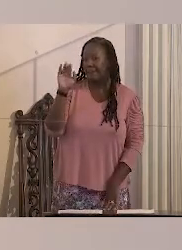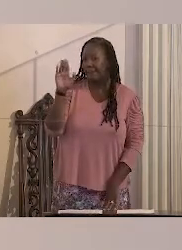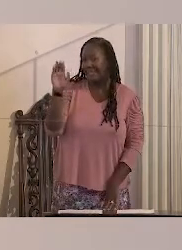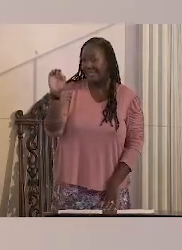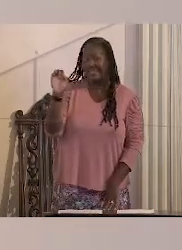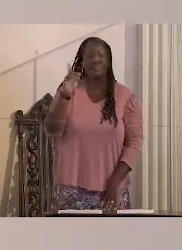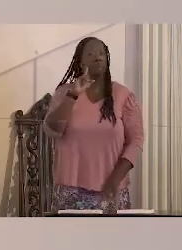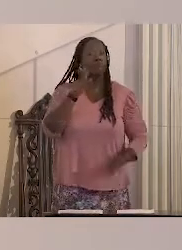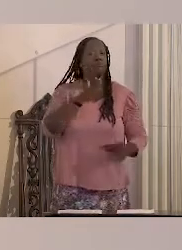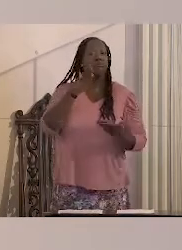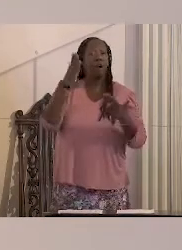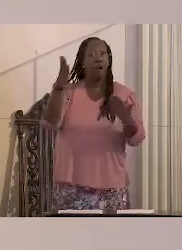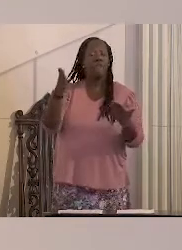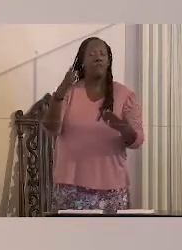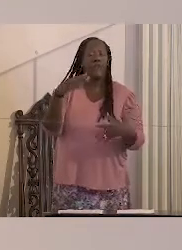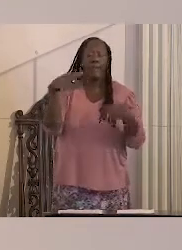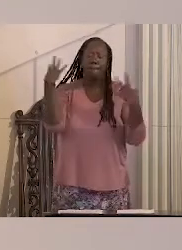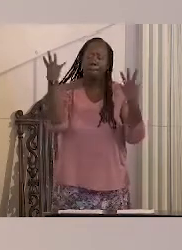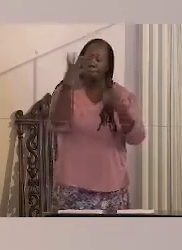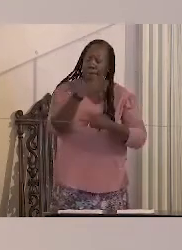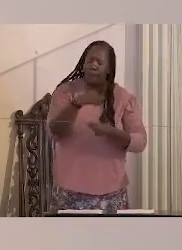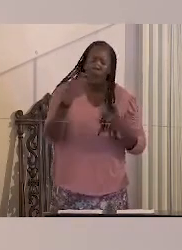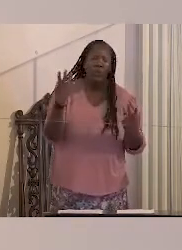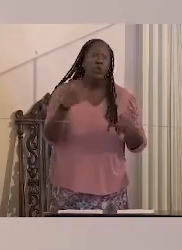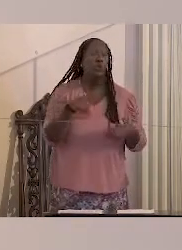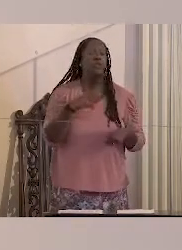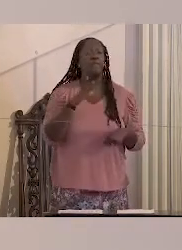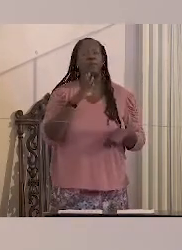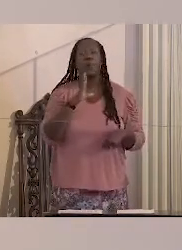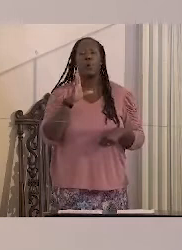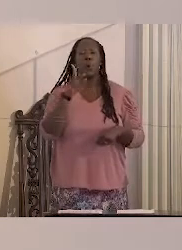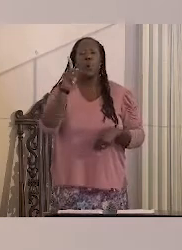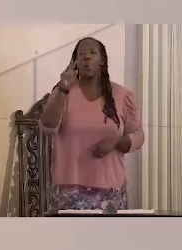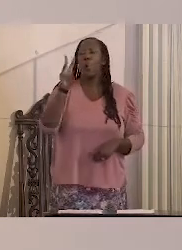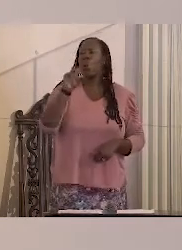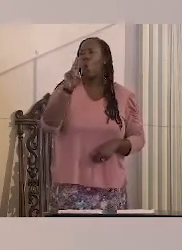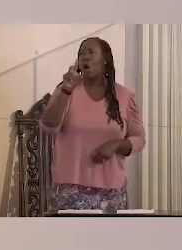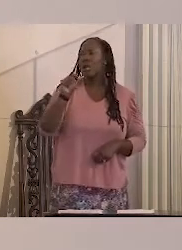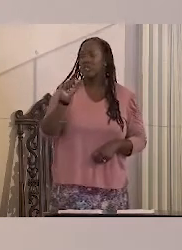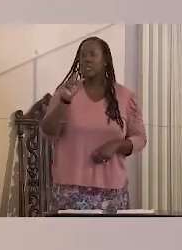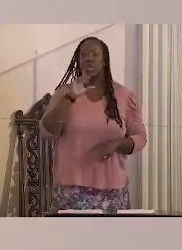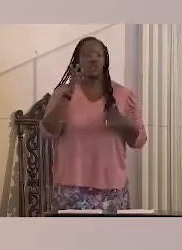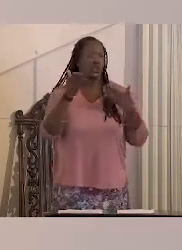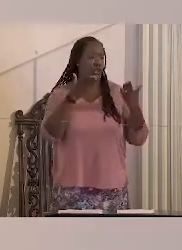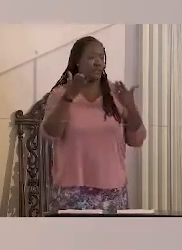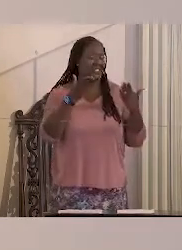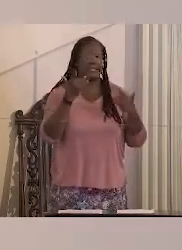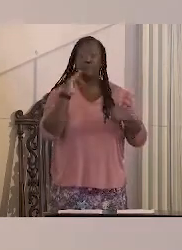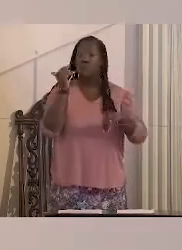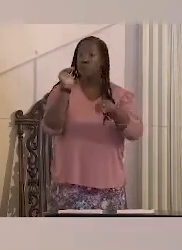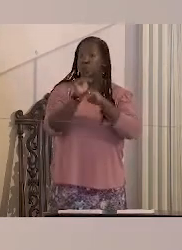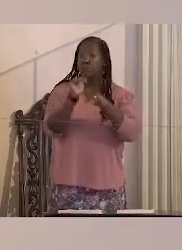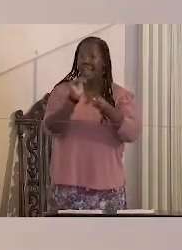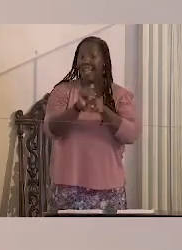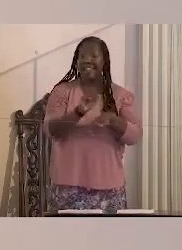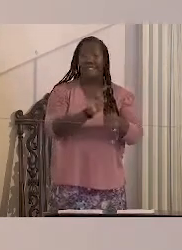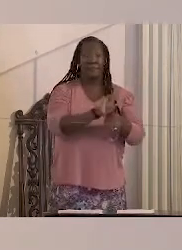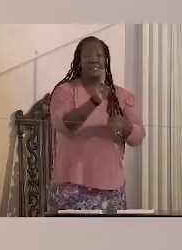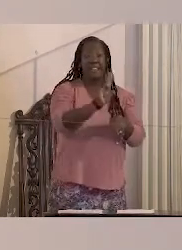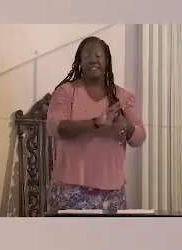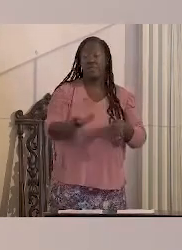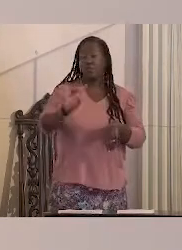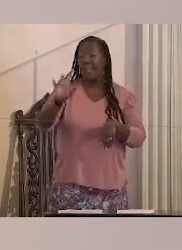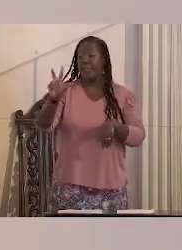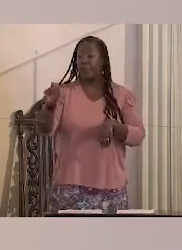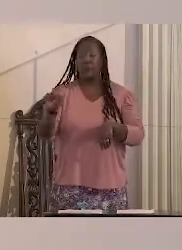a really beautiful, powerful Kwanzaa service. Tonight at 7 to 8:30, Ebony is hosting a class